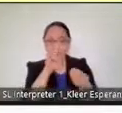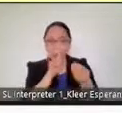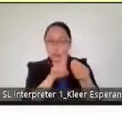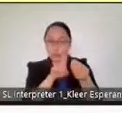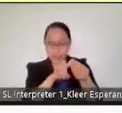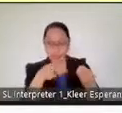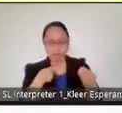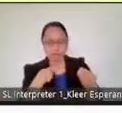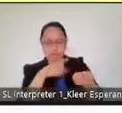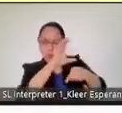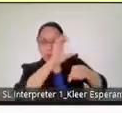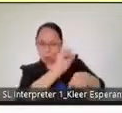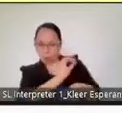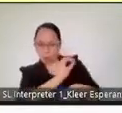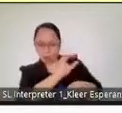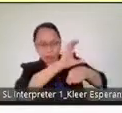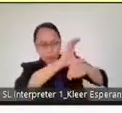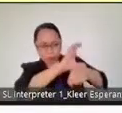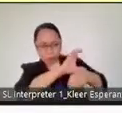naisirib